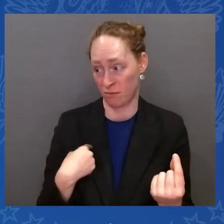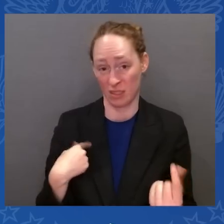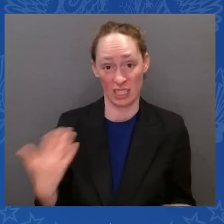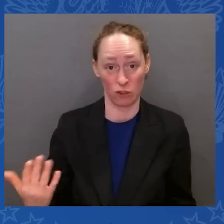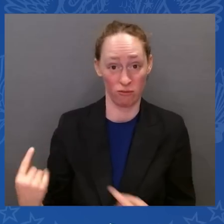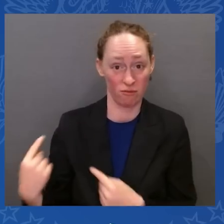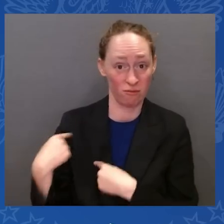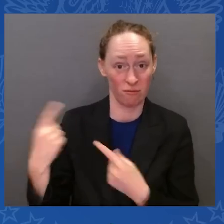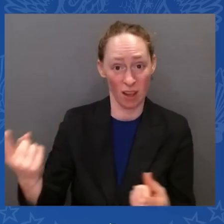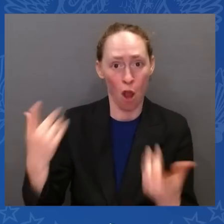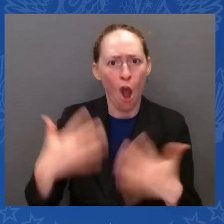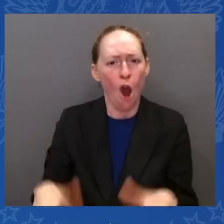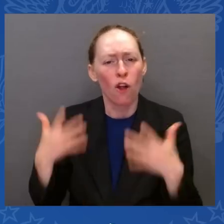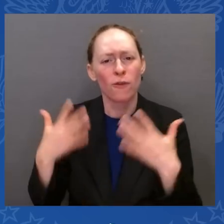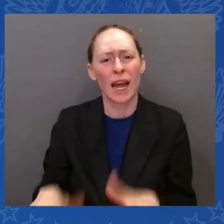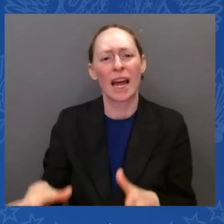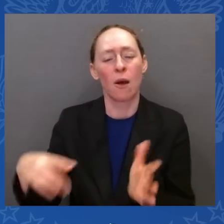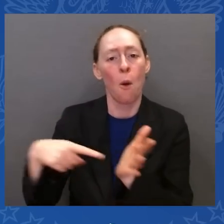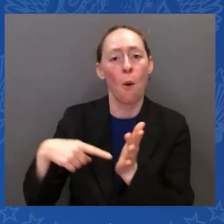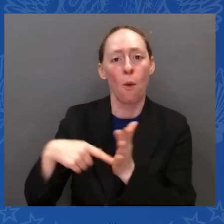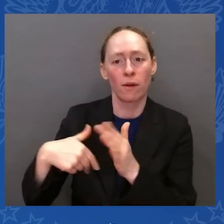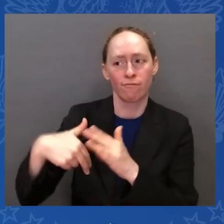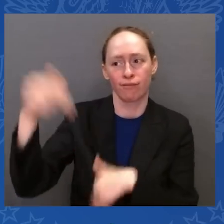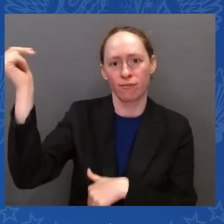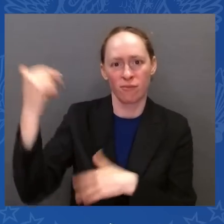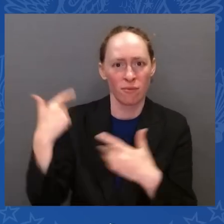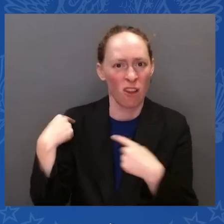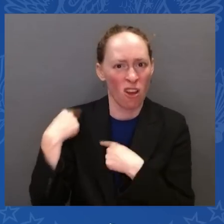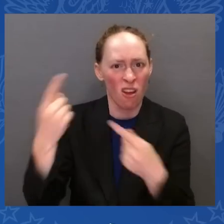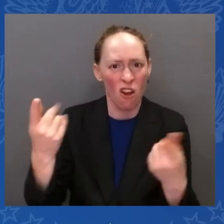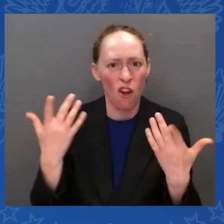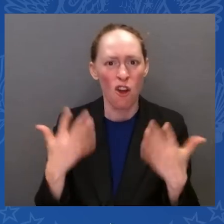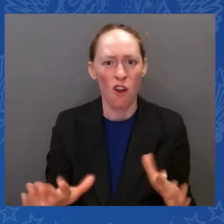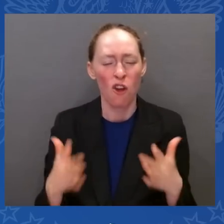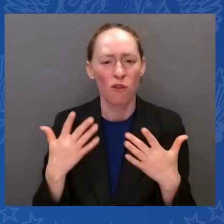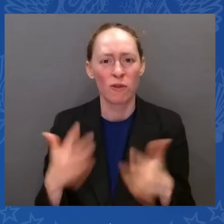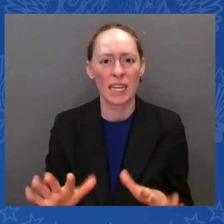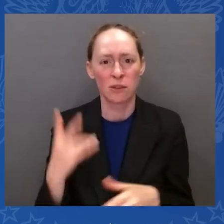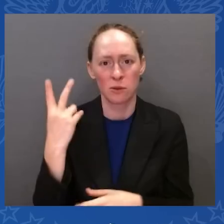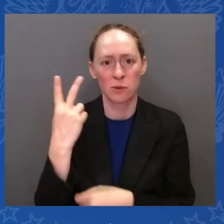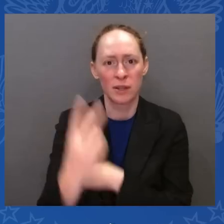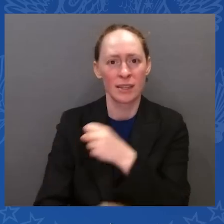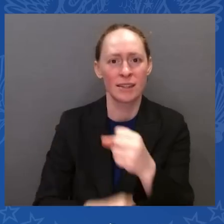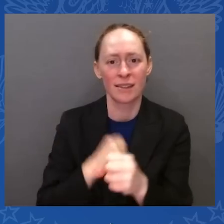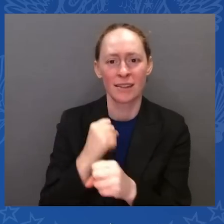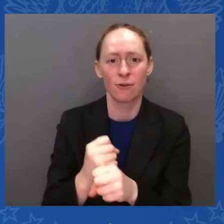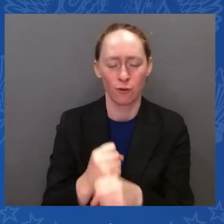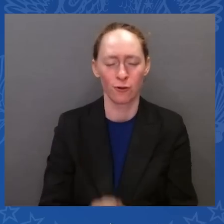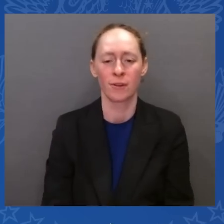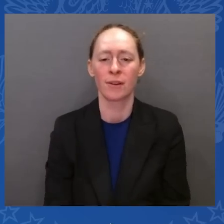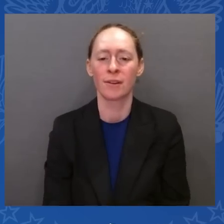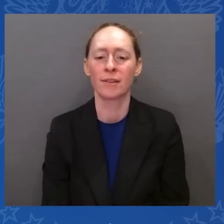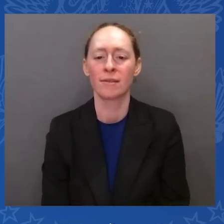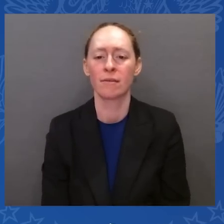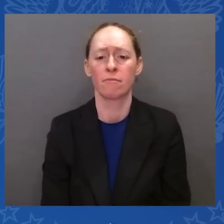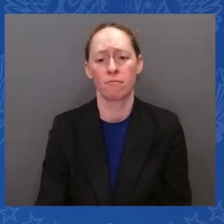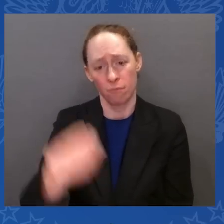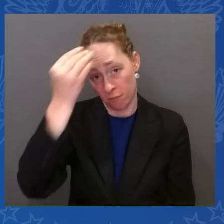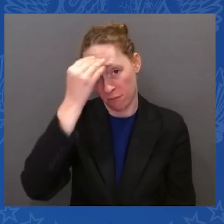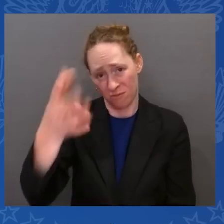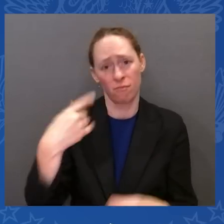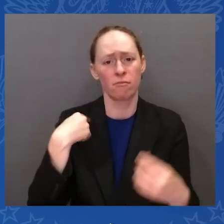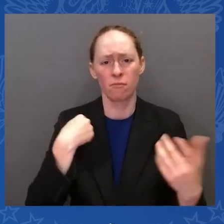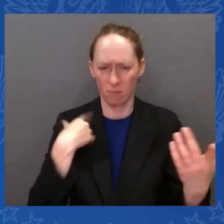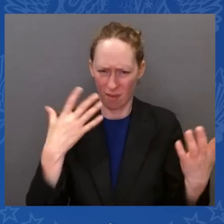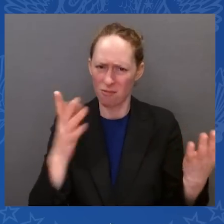today. I might note parenthetically, in my first 2 years, I reduced the debt by $1.7 trillion.